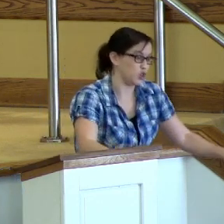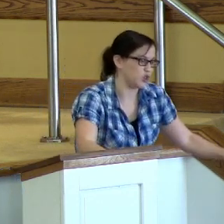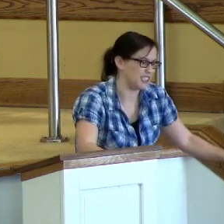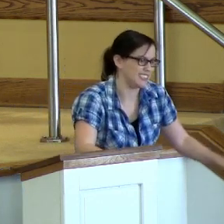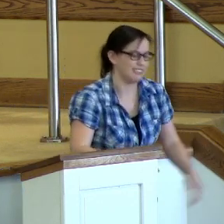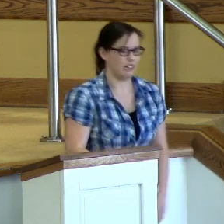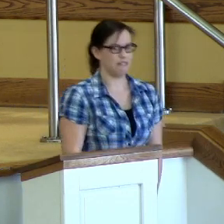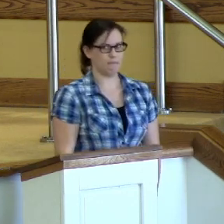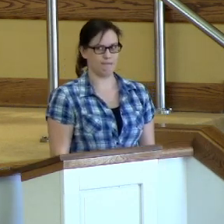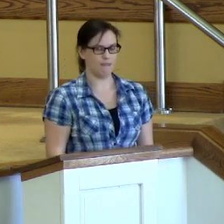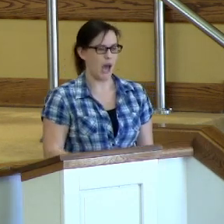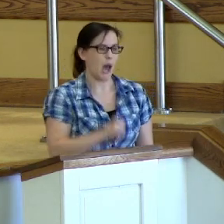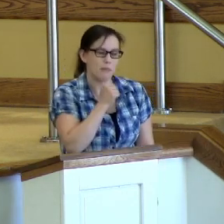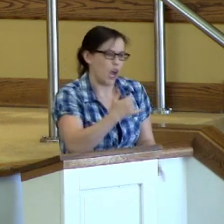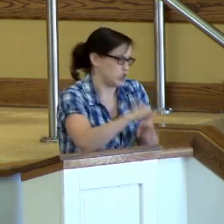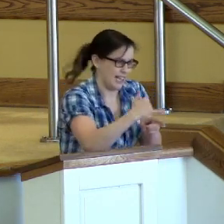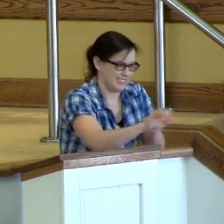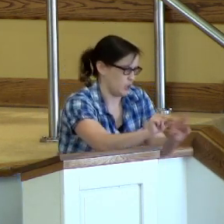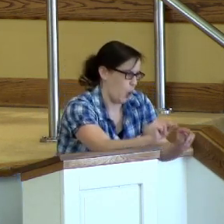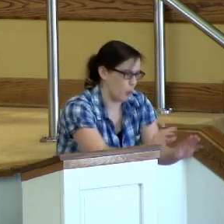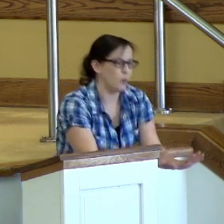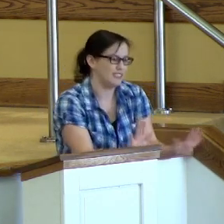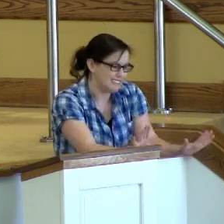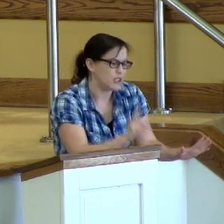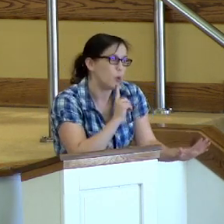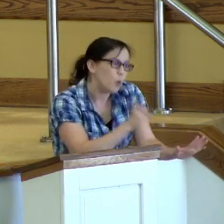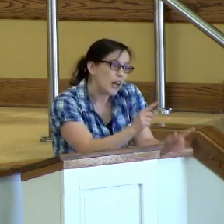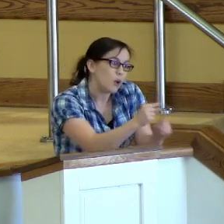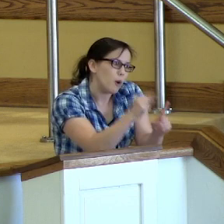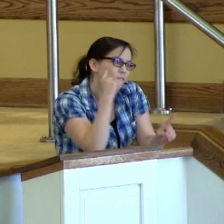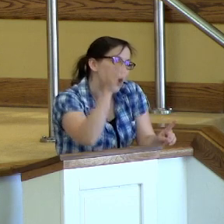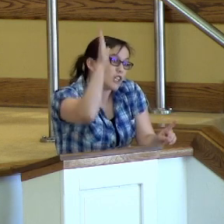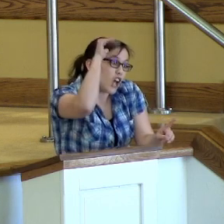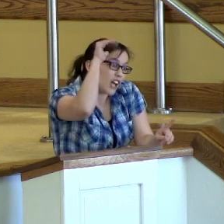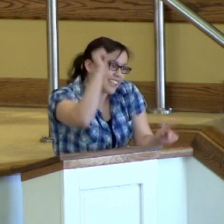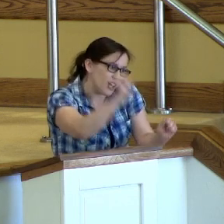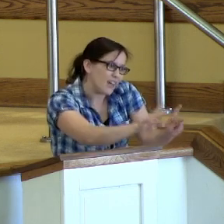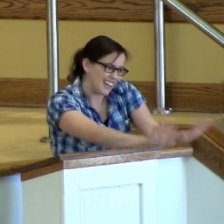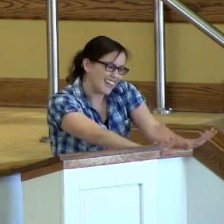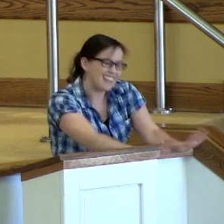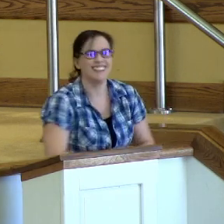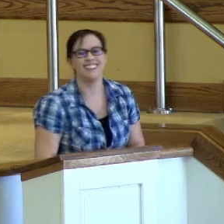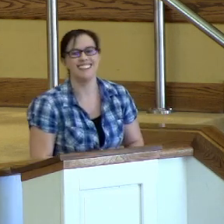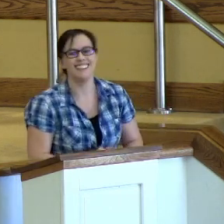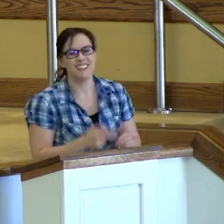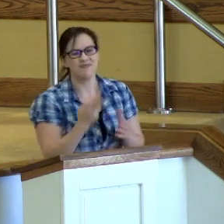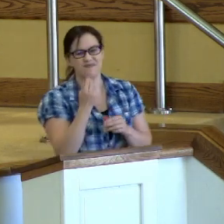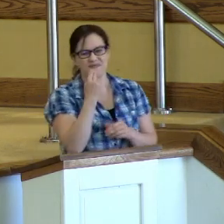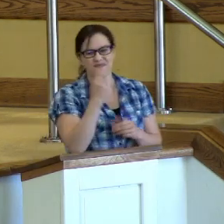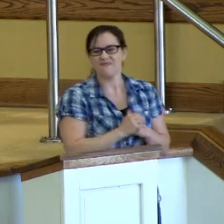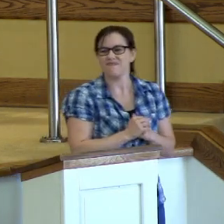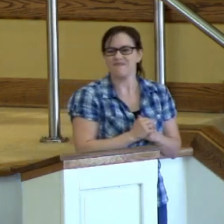us that's made it so bad, okay? And so anyway, the ass saw the angel in the way standing,